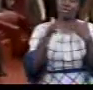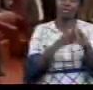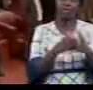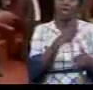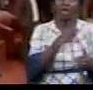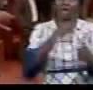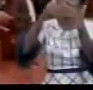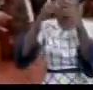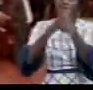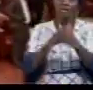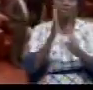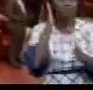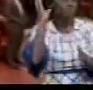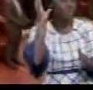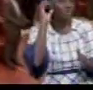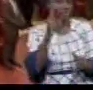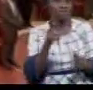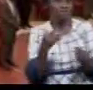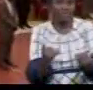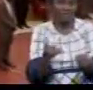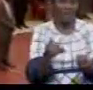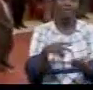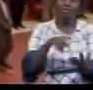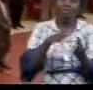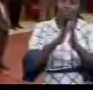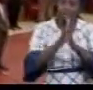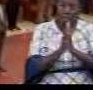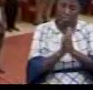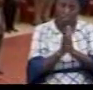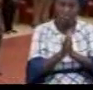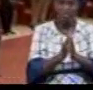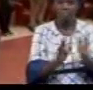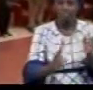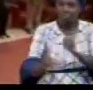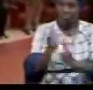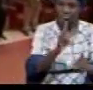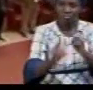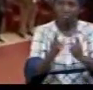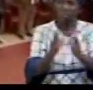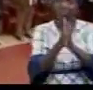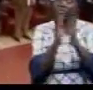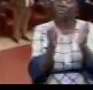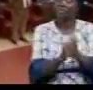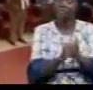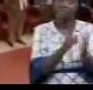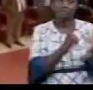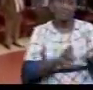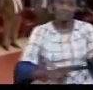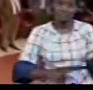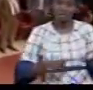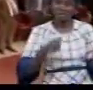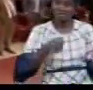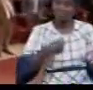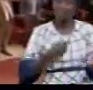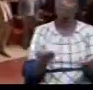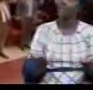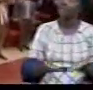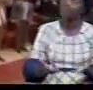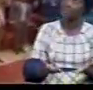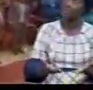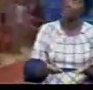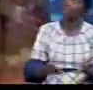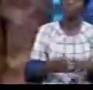you. Open your mouth and talk to the Lord in prayer and say, Lord, here am I. Where is the storm that